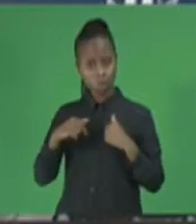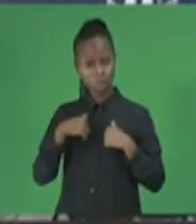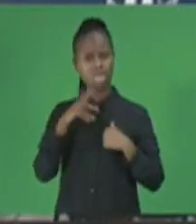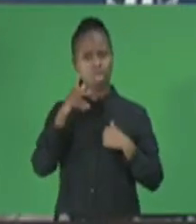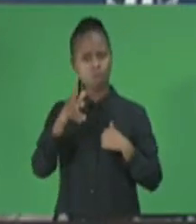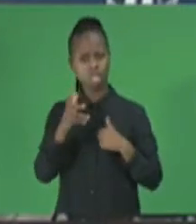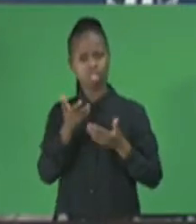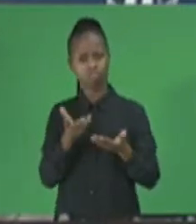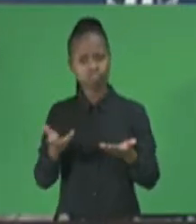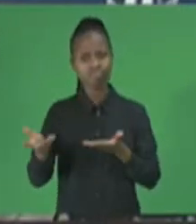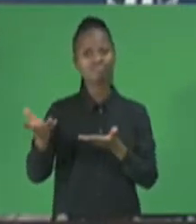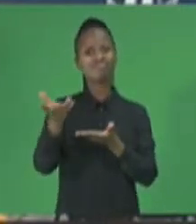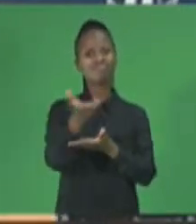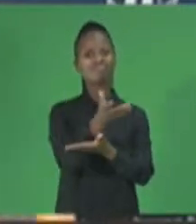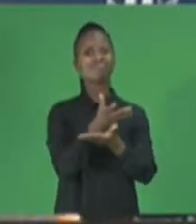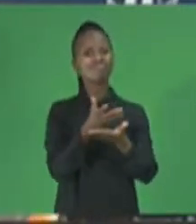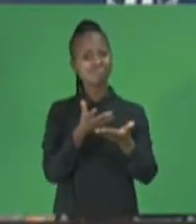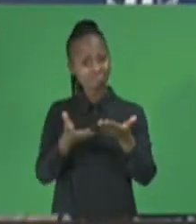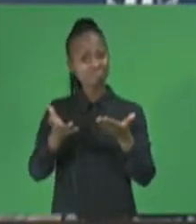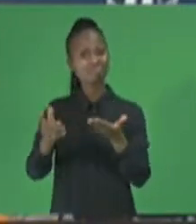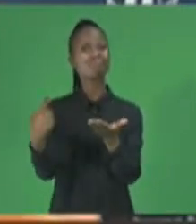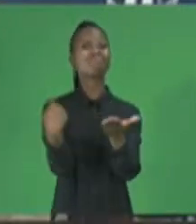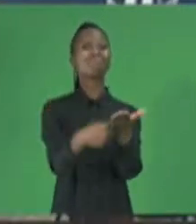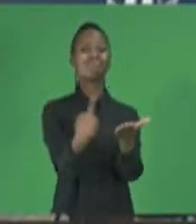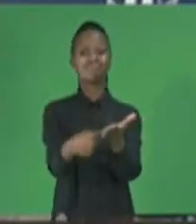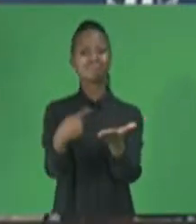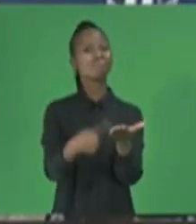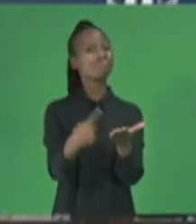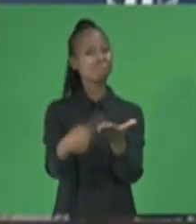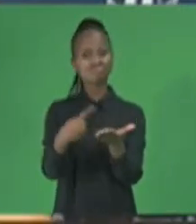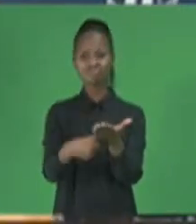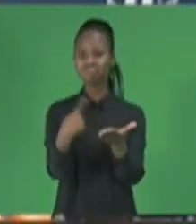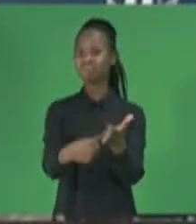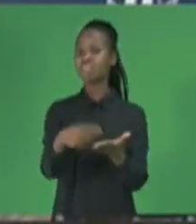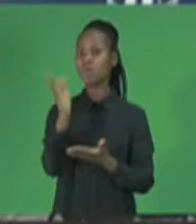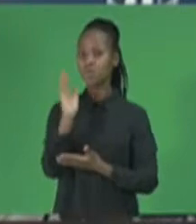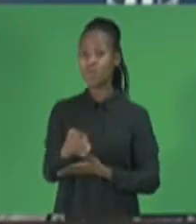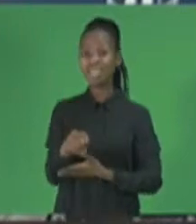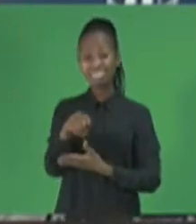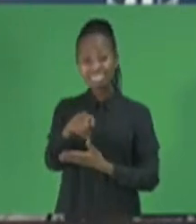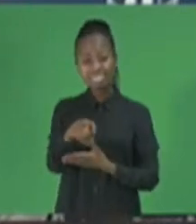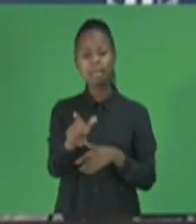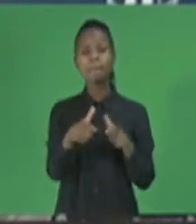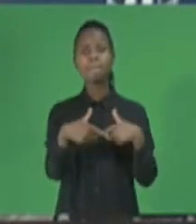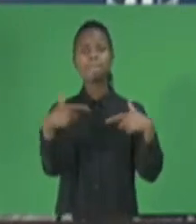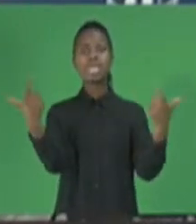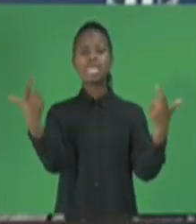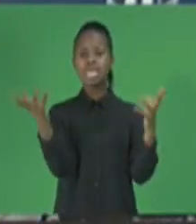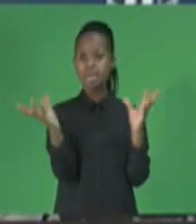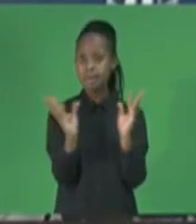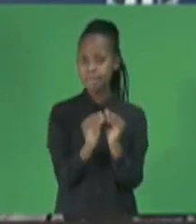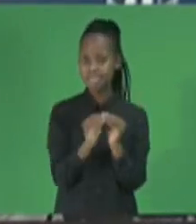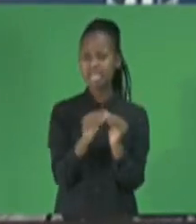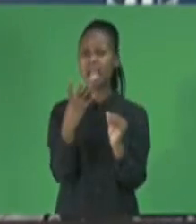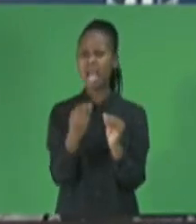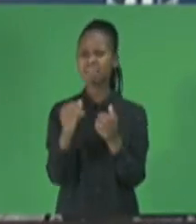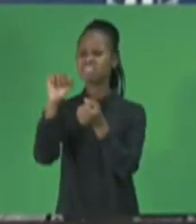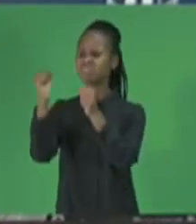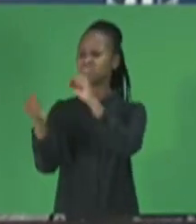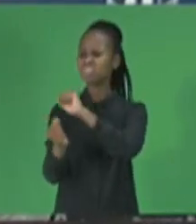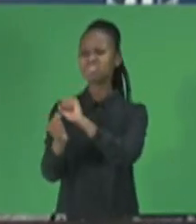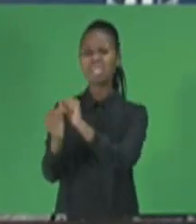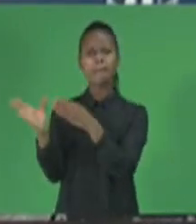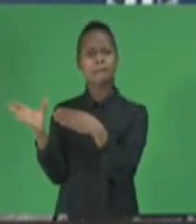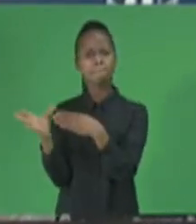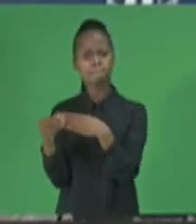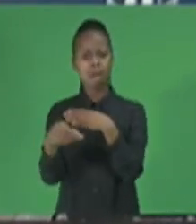continue to engage with that process. It's a technical process when we have got officials from the Treasury and from the Reserve Bank that are engaged